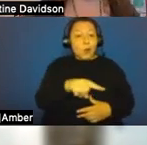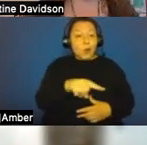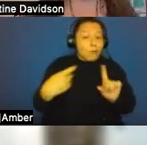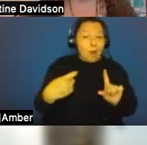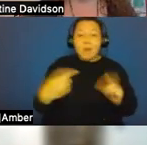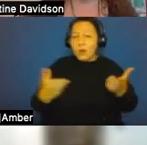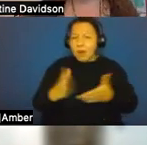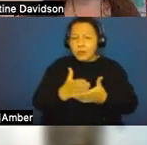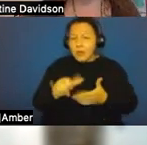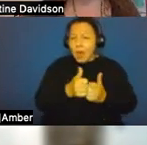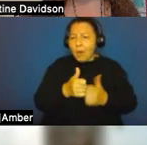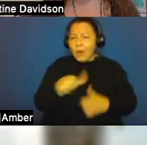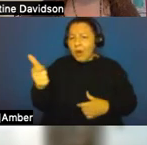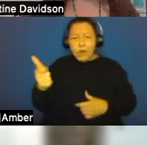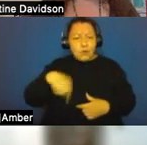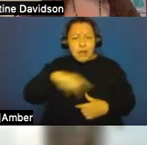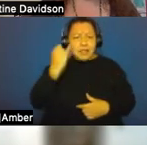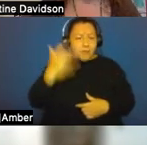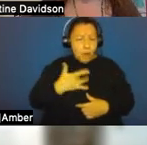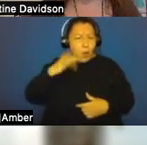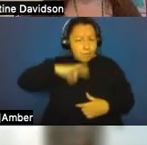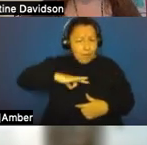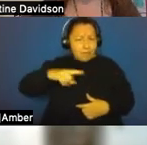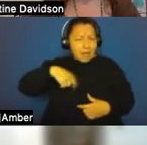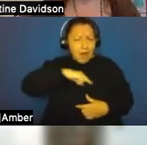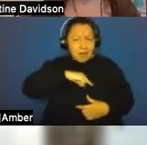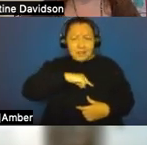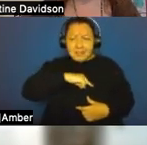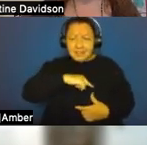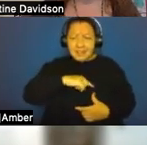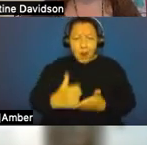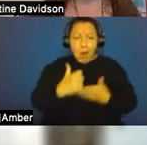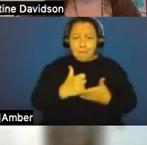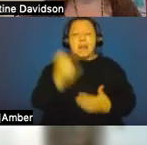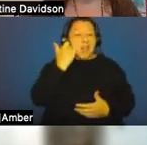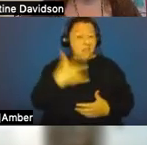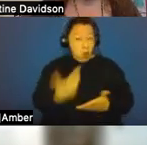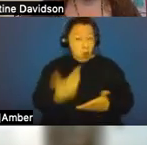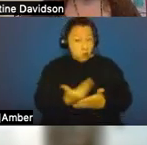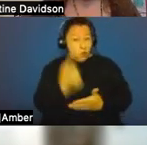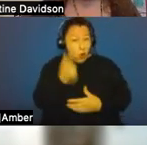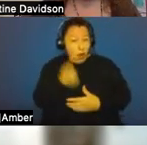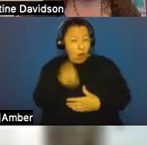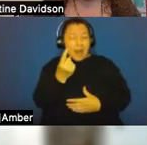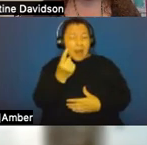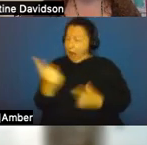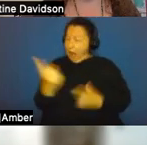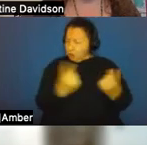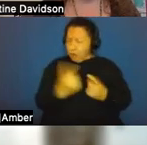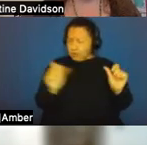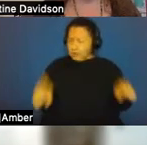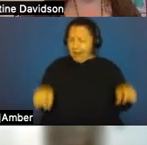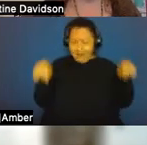others. If you're new to understanding, ask questions. This is an environment where